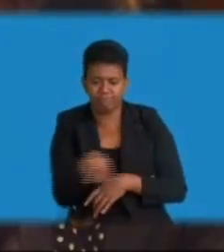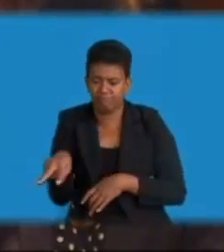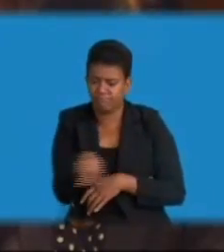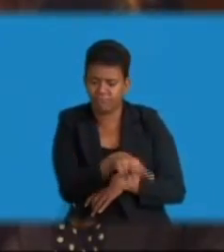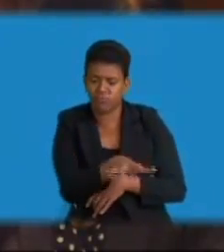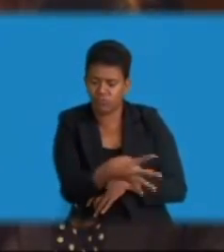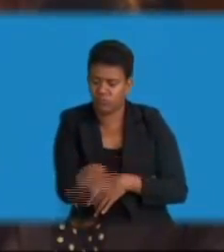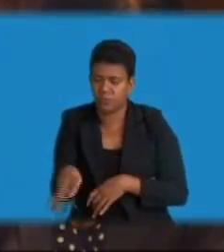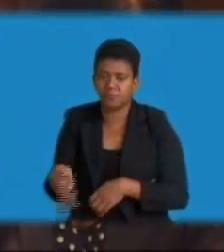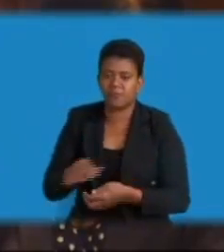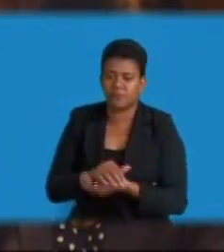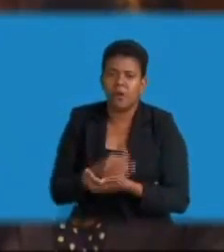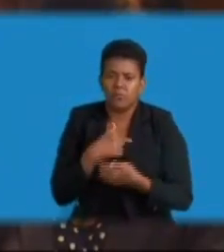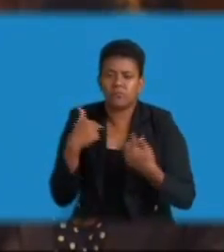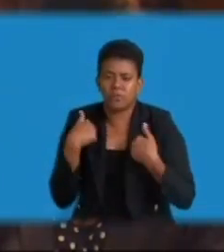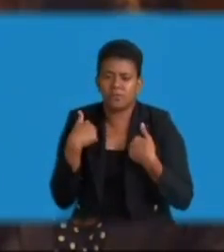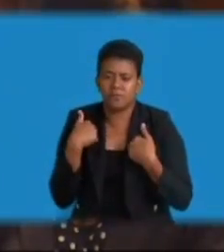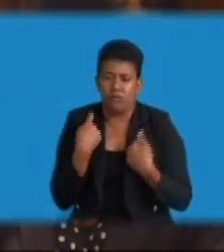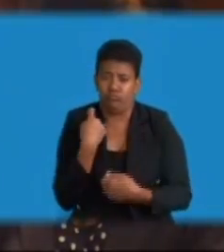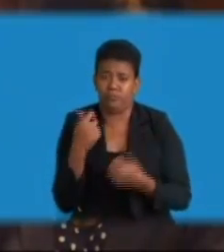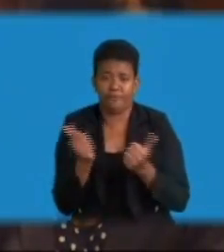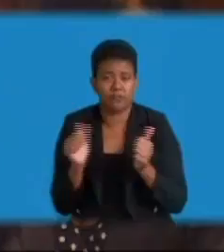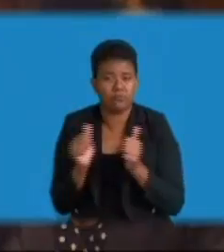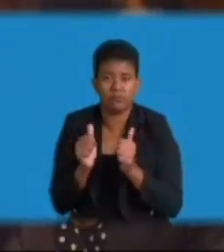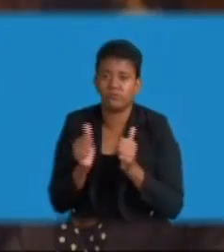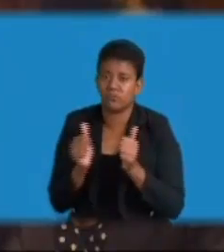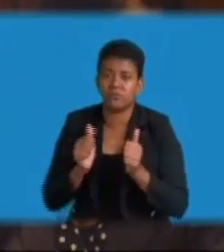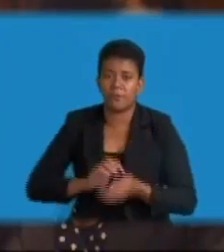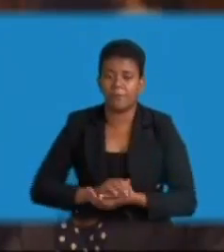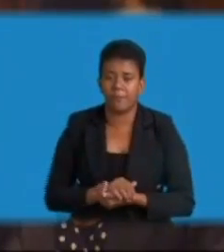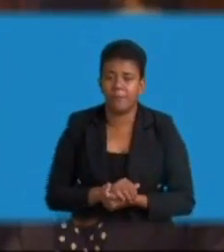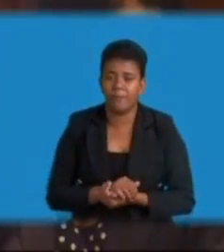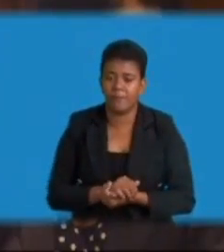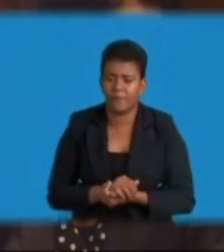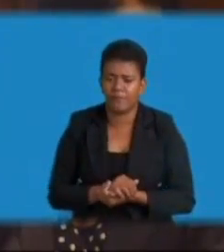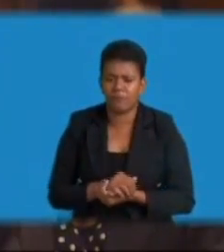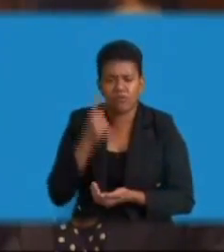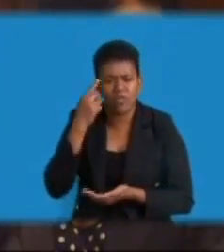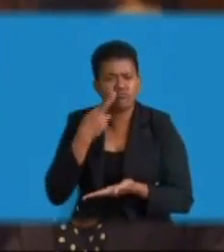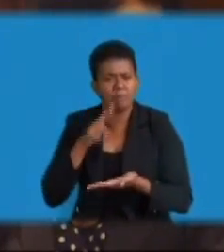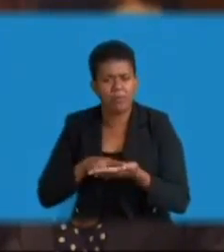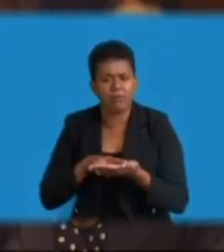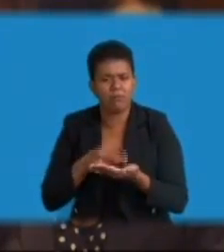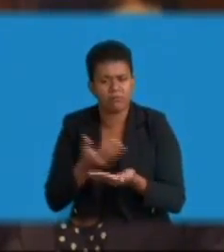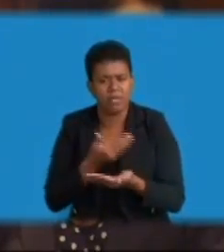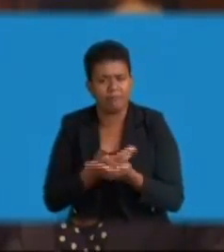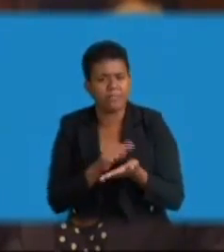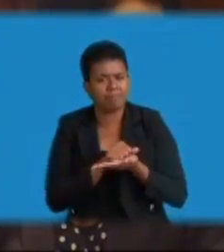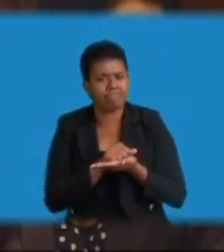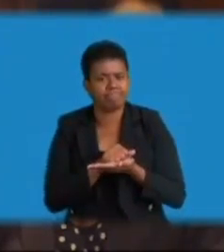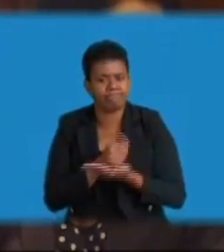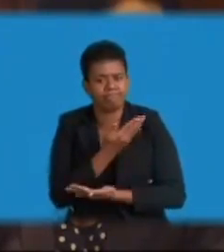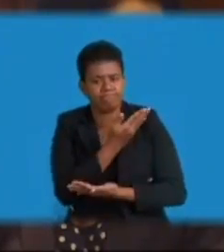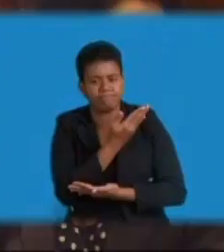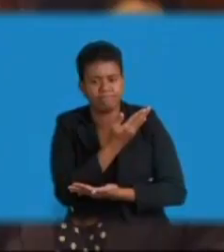it completed as soon as possible. The current state is that it's actually sitting, as we speak now this week, we'll be having a meeting with the Solicitor